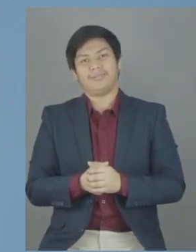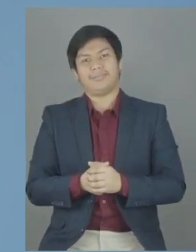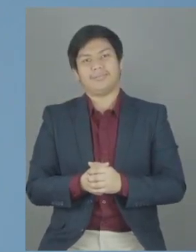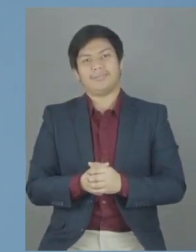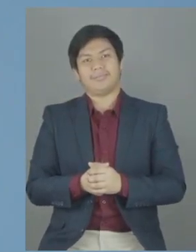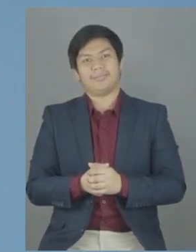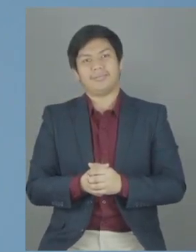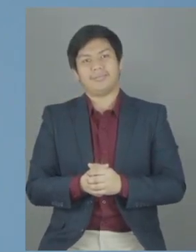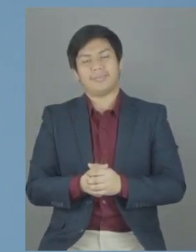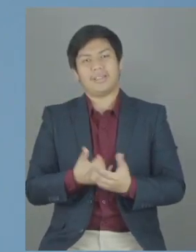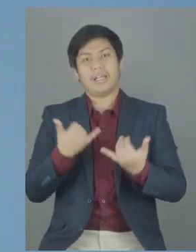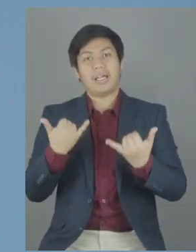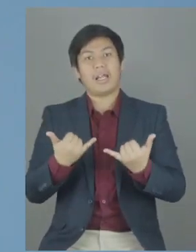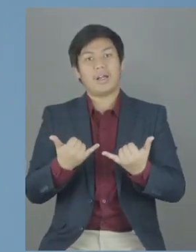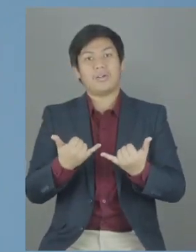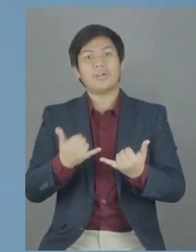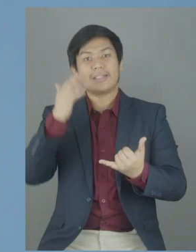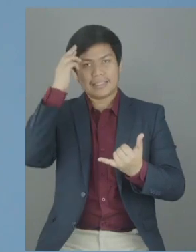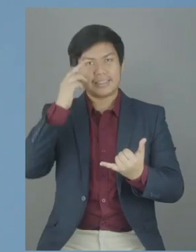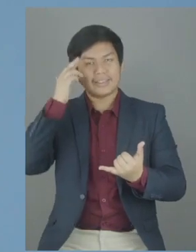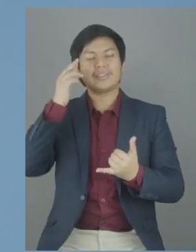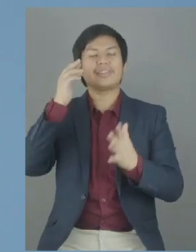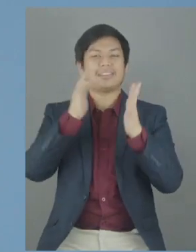And that's the point why Jesus came.